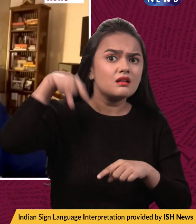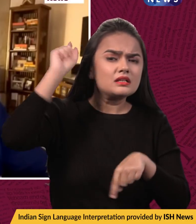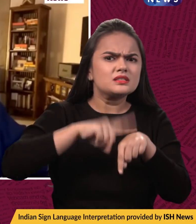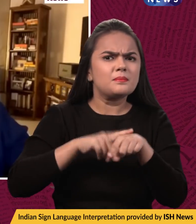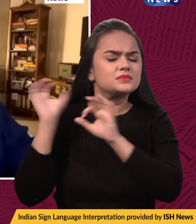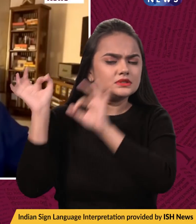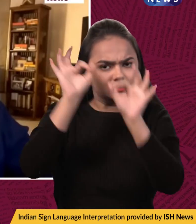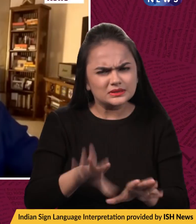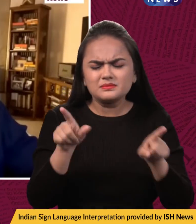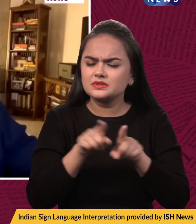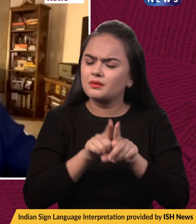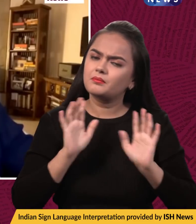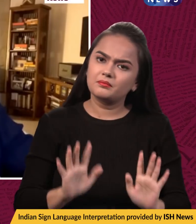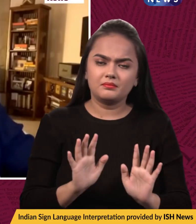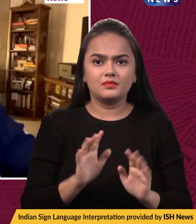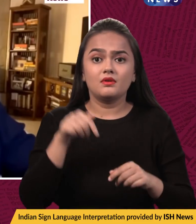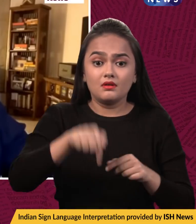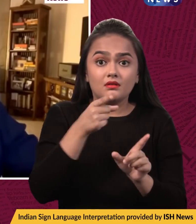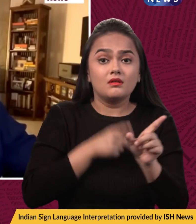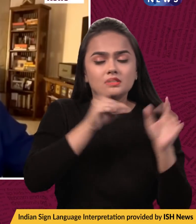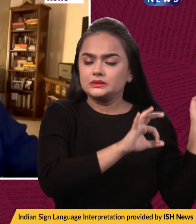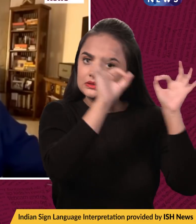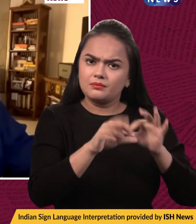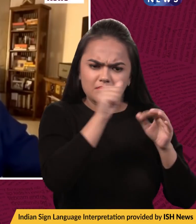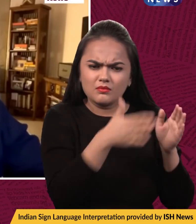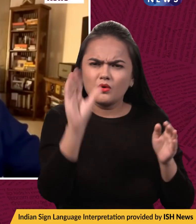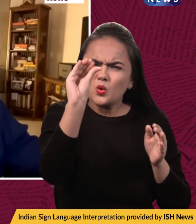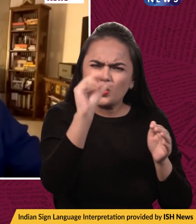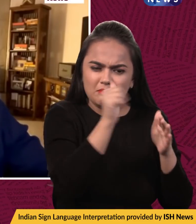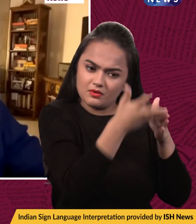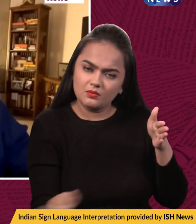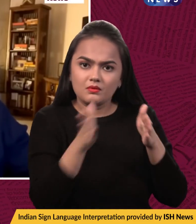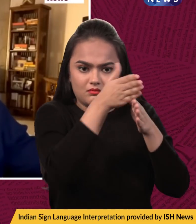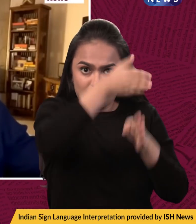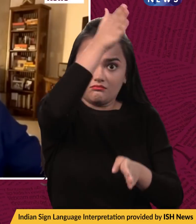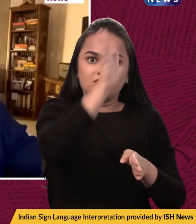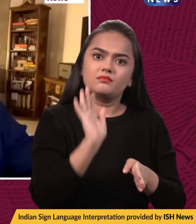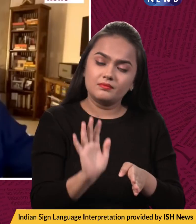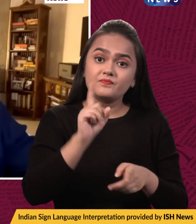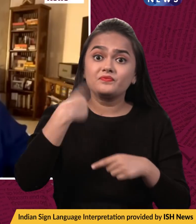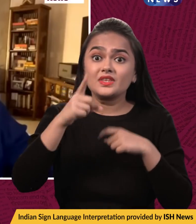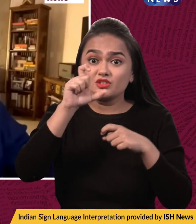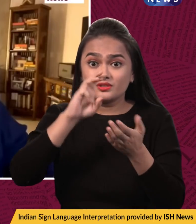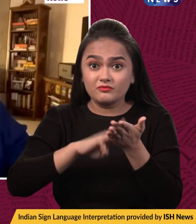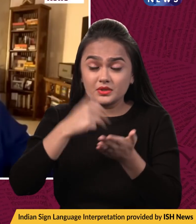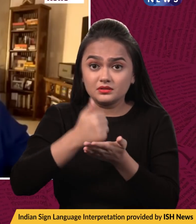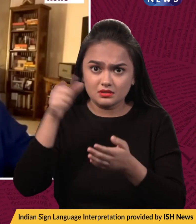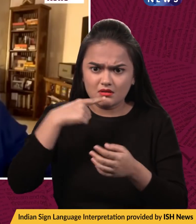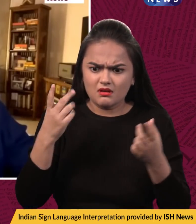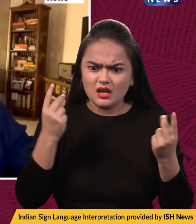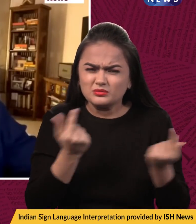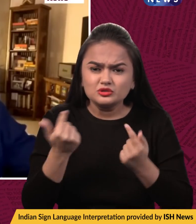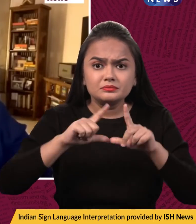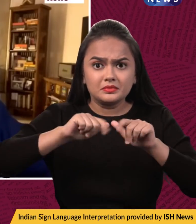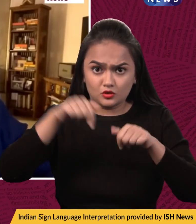last time. That's the only amount of water that will be released during this year as well. Chief Minister of Kerala, Pinarayi Vijayan, has had an emergency